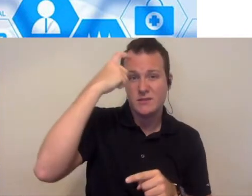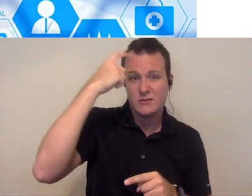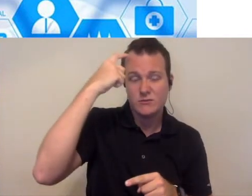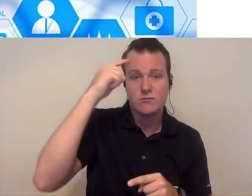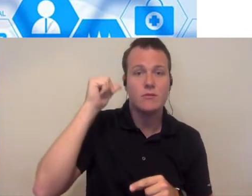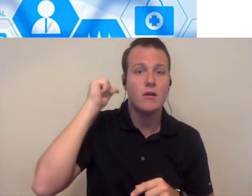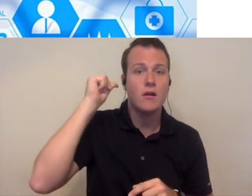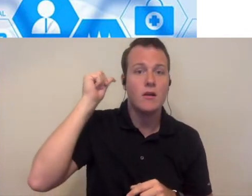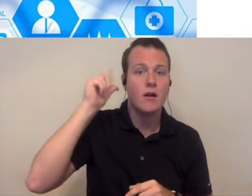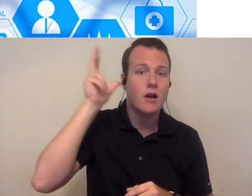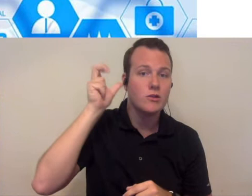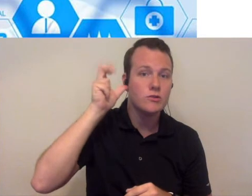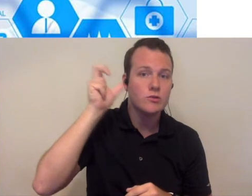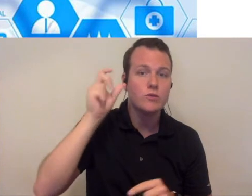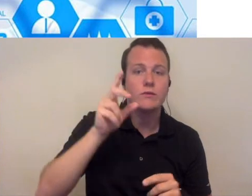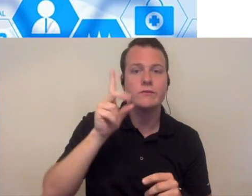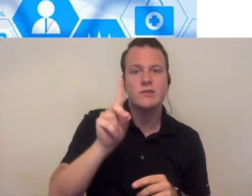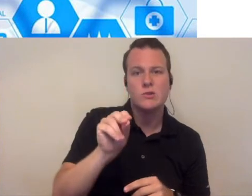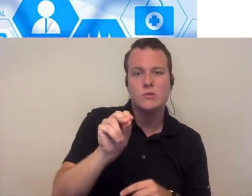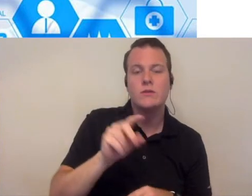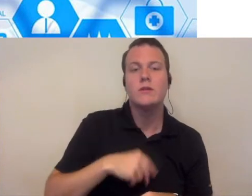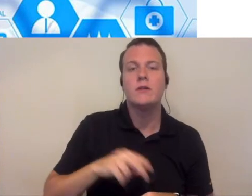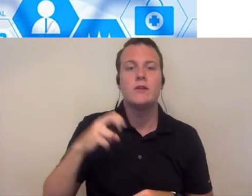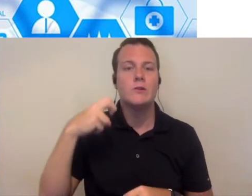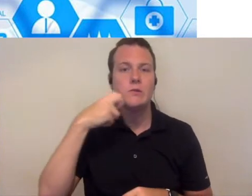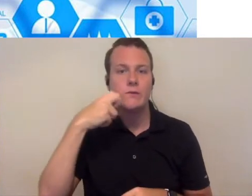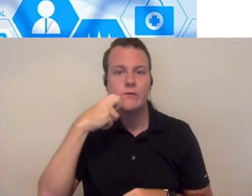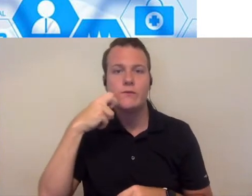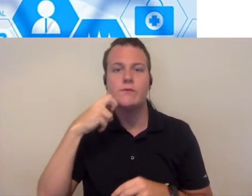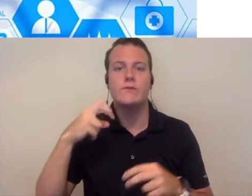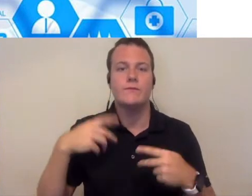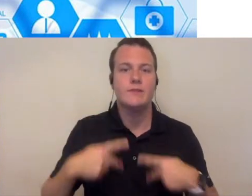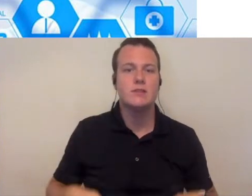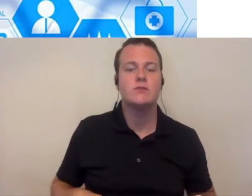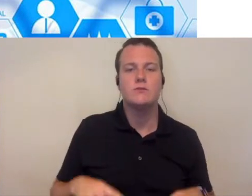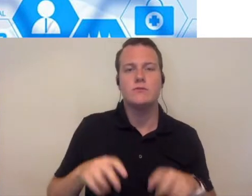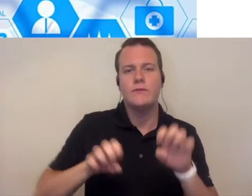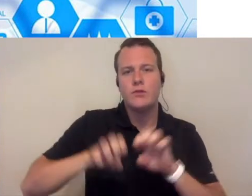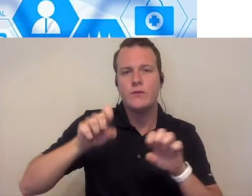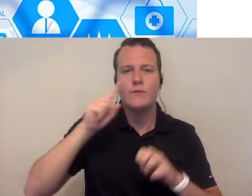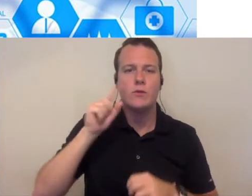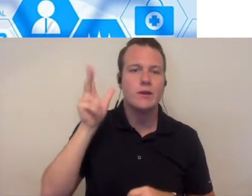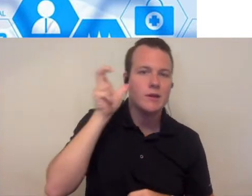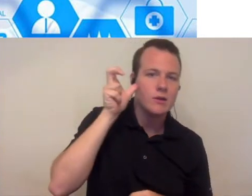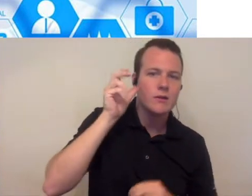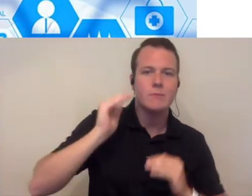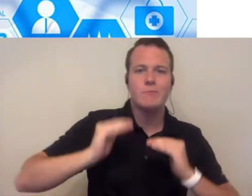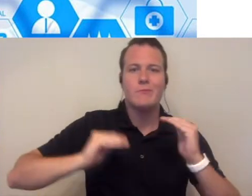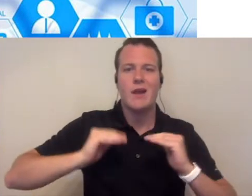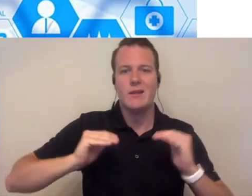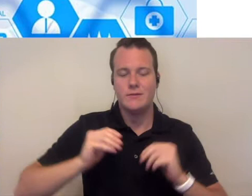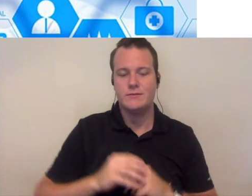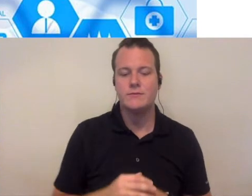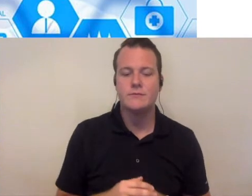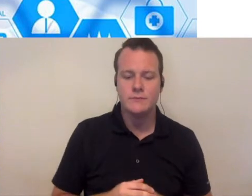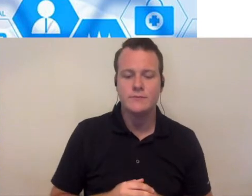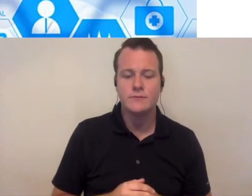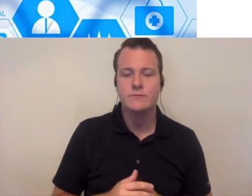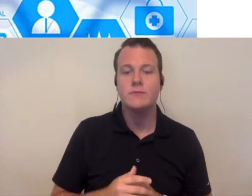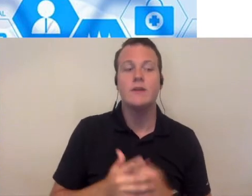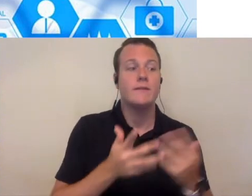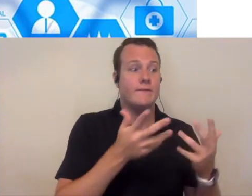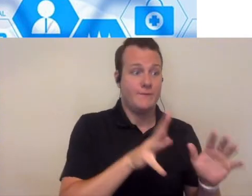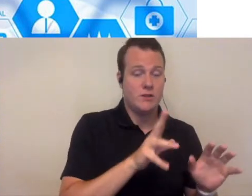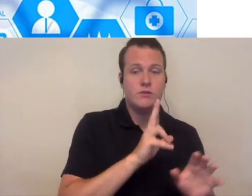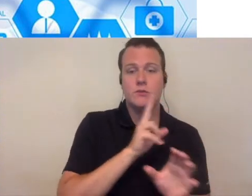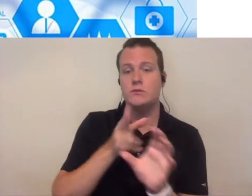central auditory disorders and neurophysical evaluations of the hearing and balance mechanisms. He moved into the private